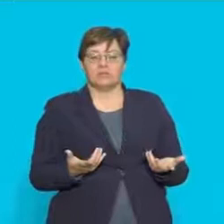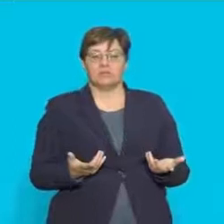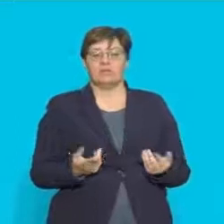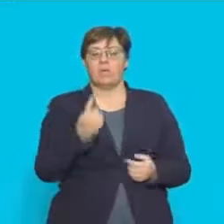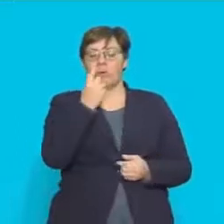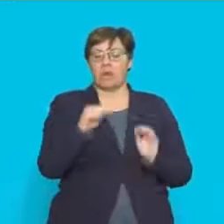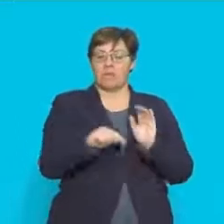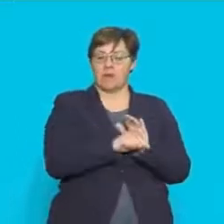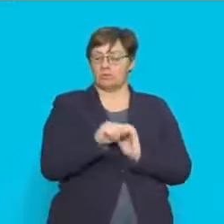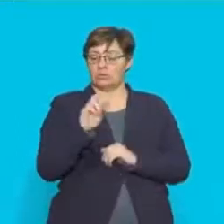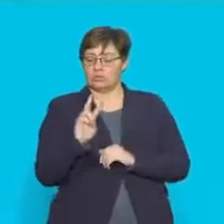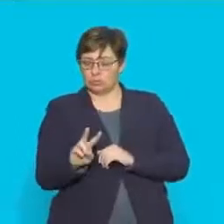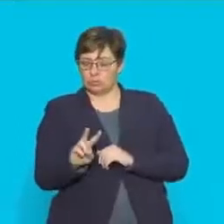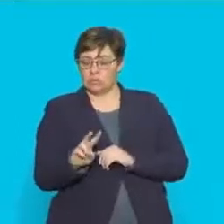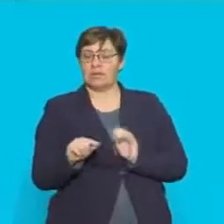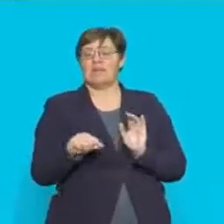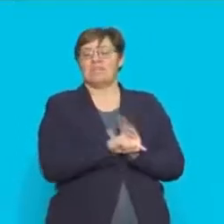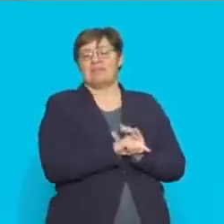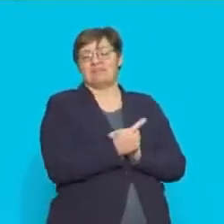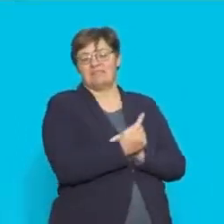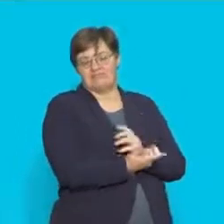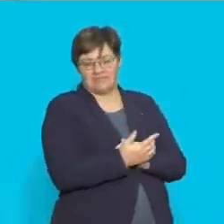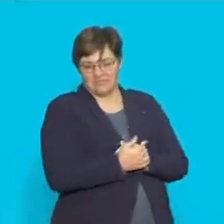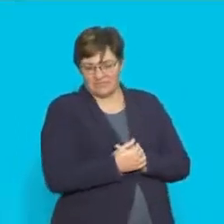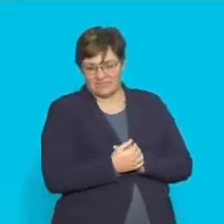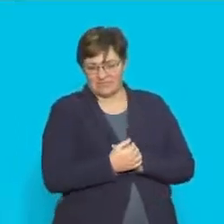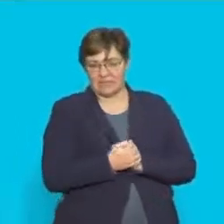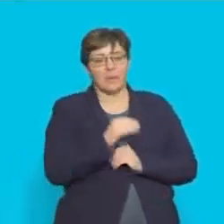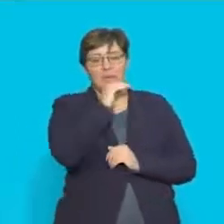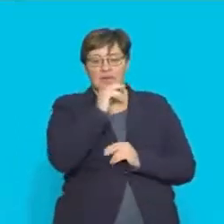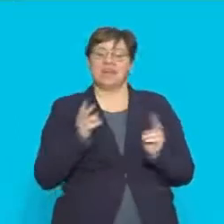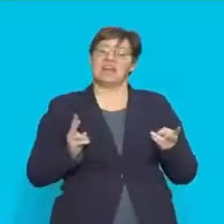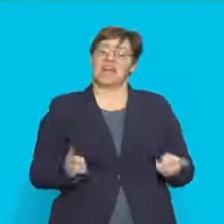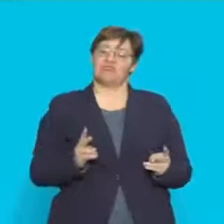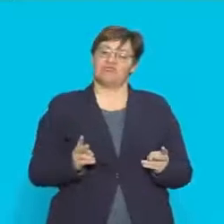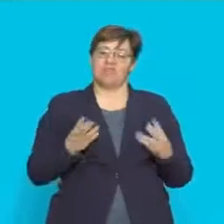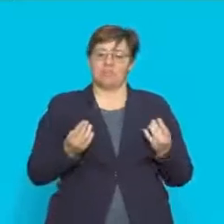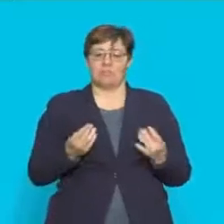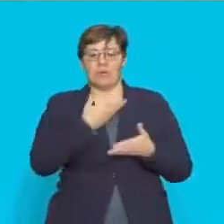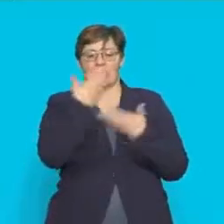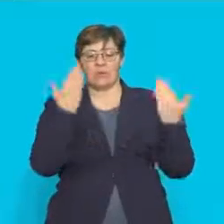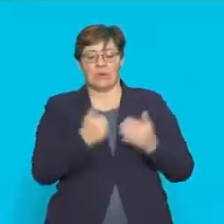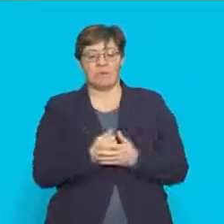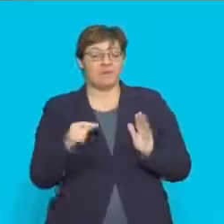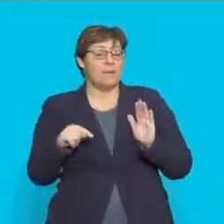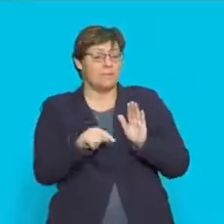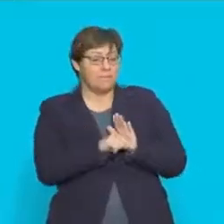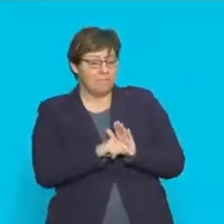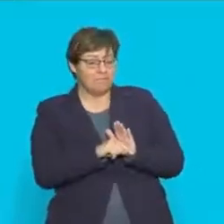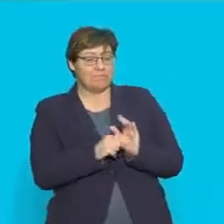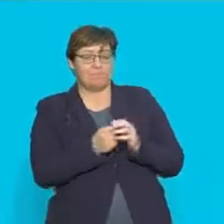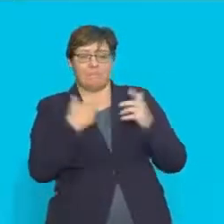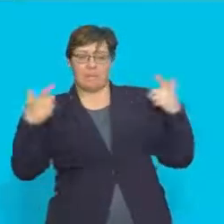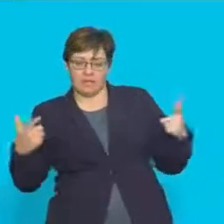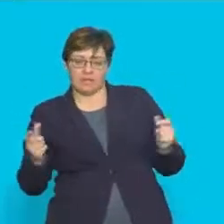1 minus 2 will be a negative number, which is no longer a natural number. But if you're minusing from a